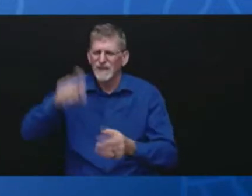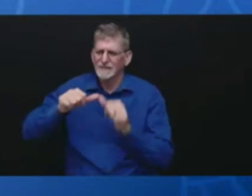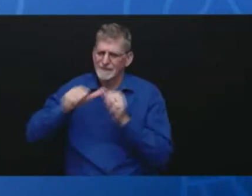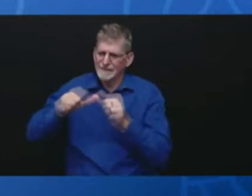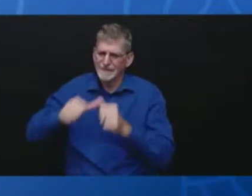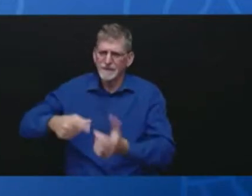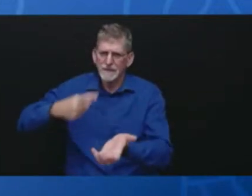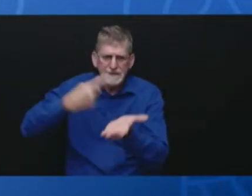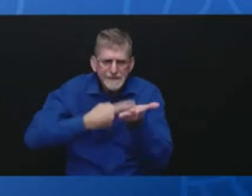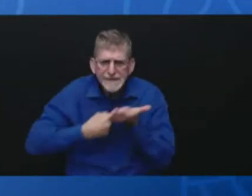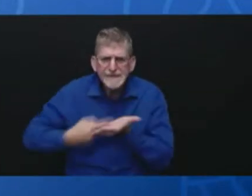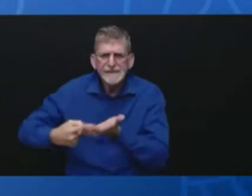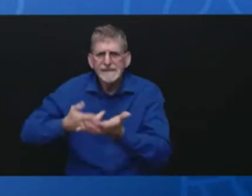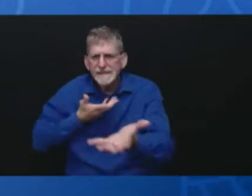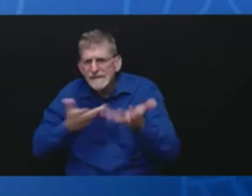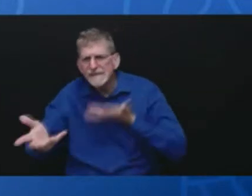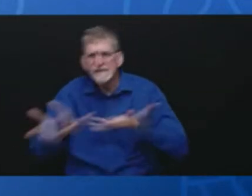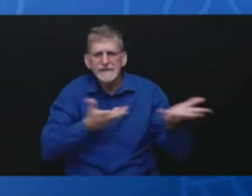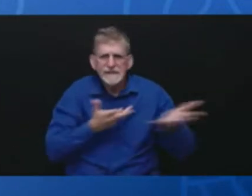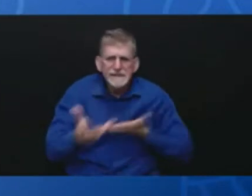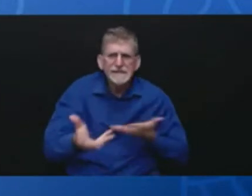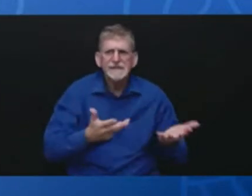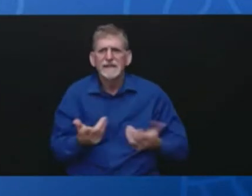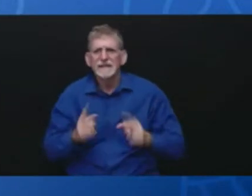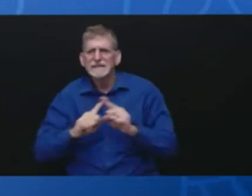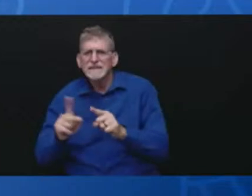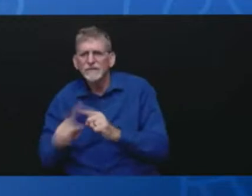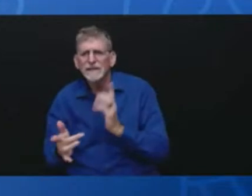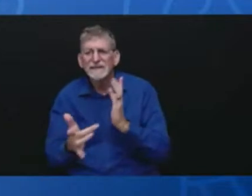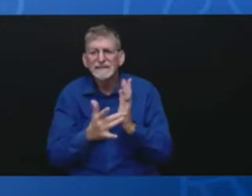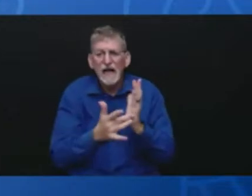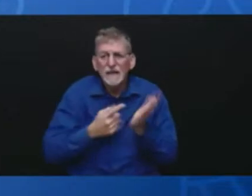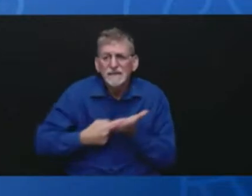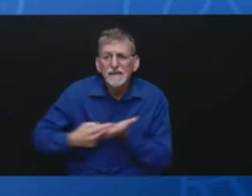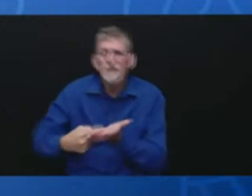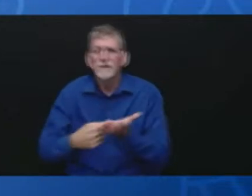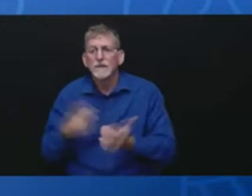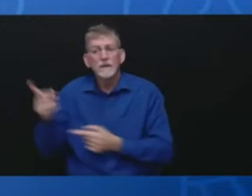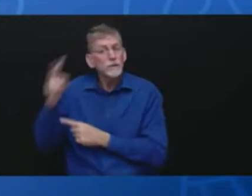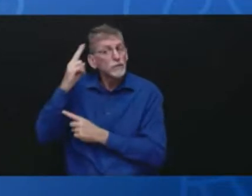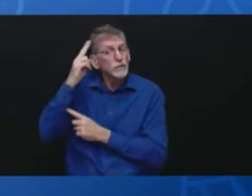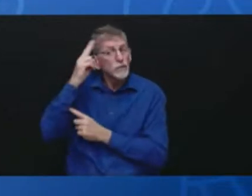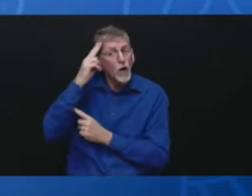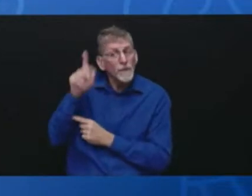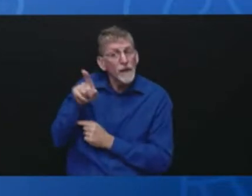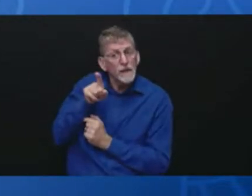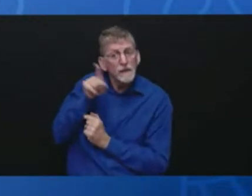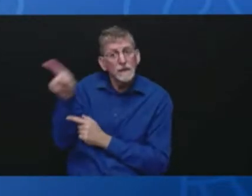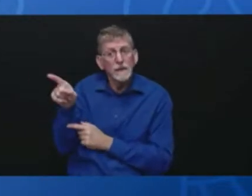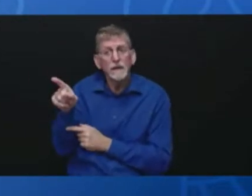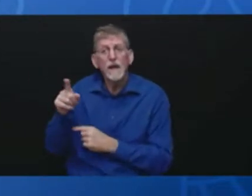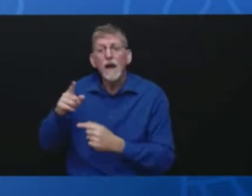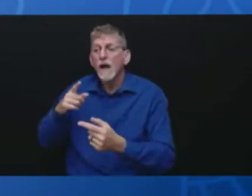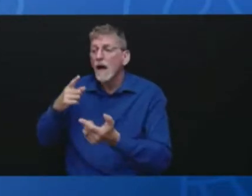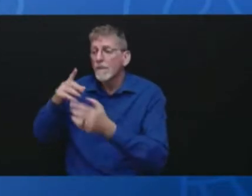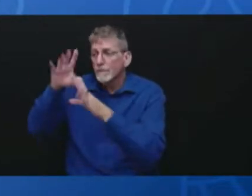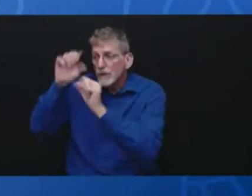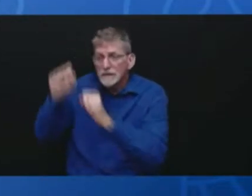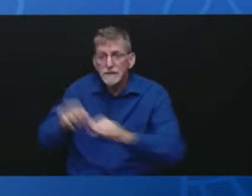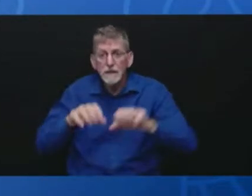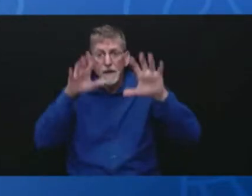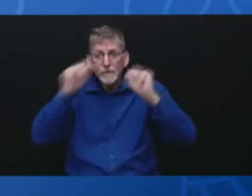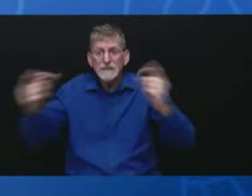discussions now happening in Saudi Arabia, conversations between presidents, and maneuverings